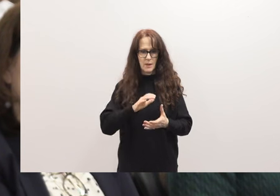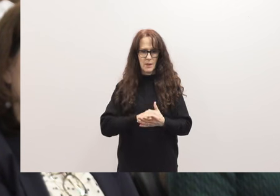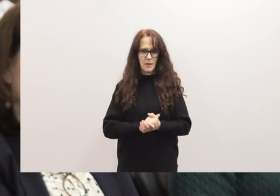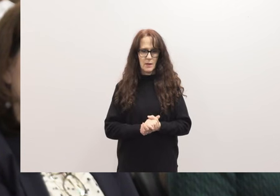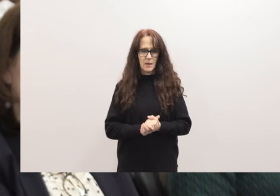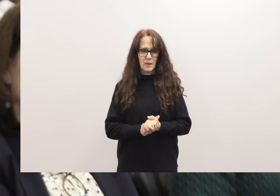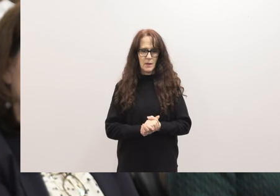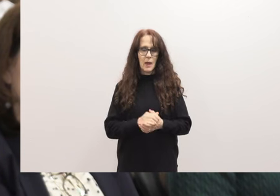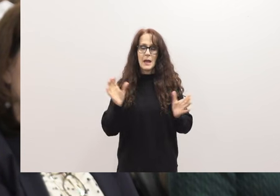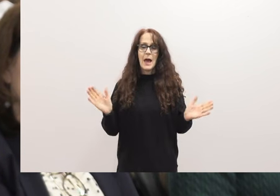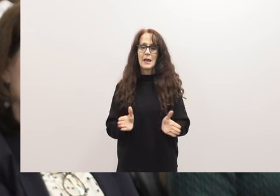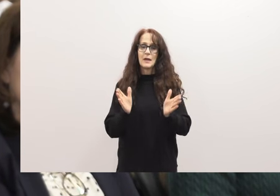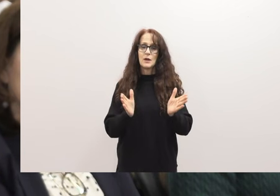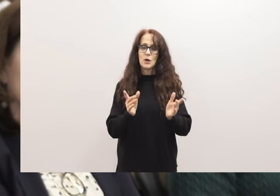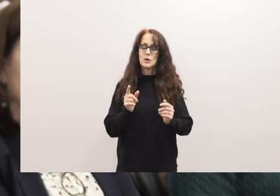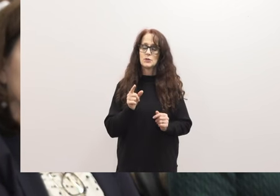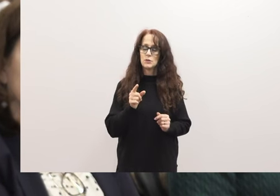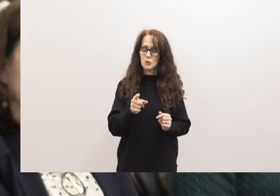I kindly urge you to